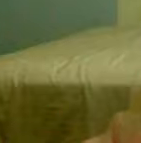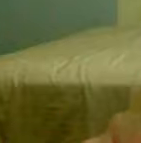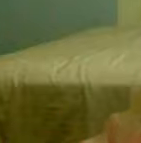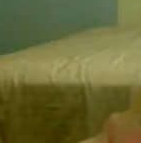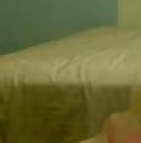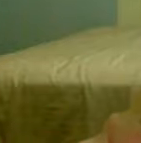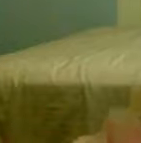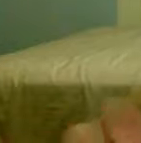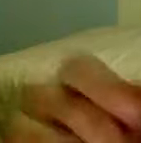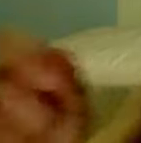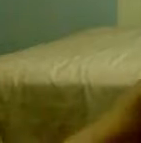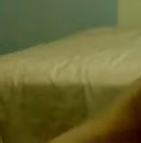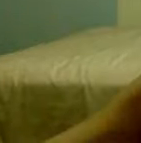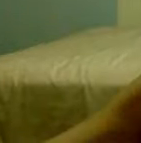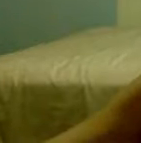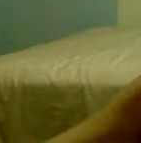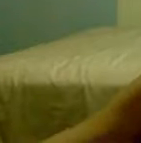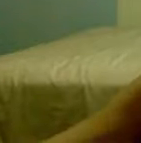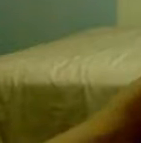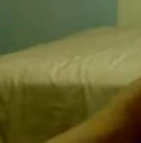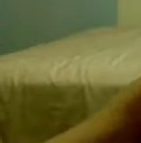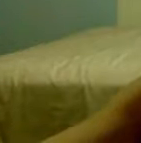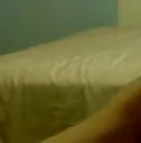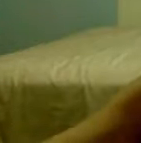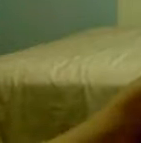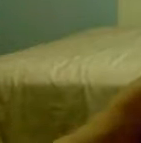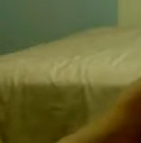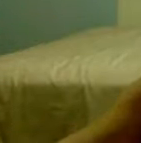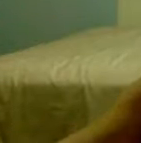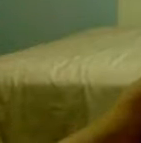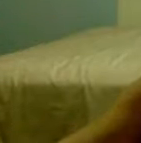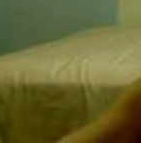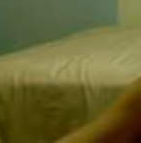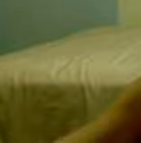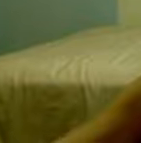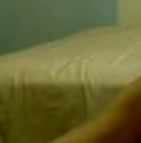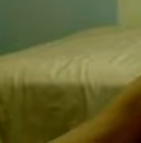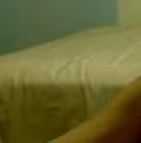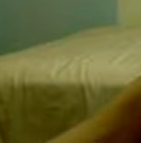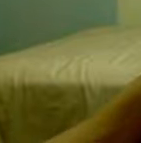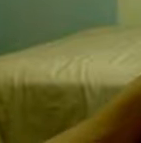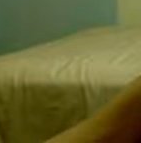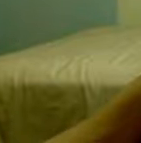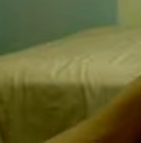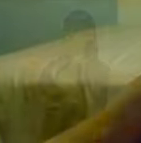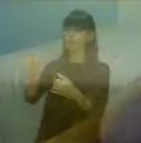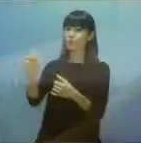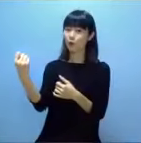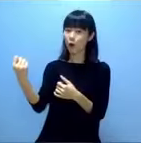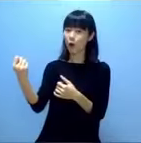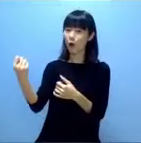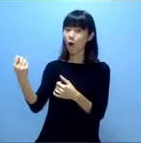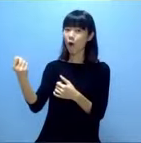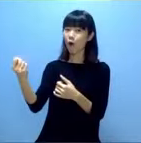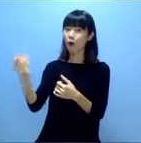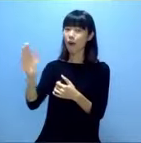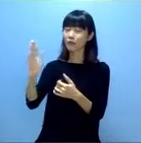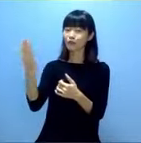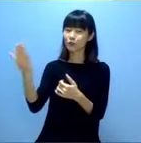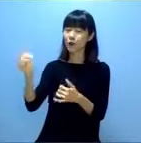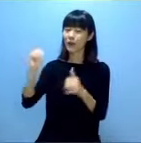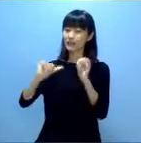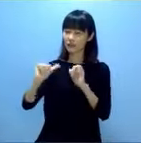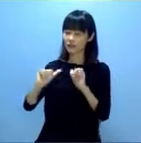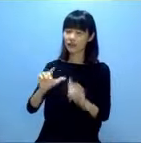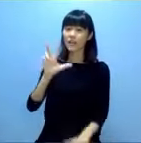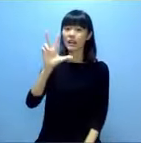favorite outdoor activity. Comments below, all answers qualify. You have 30